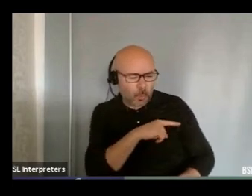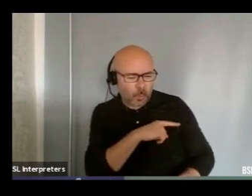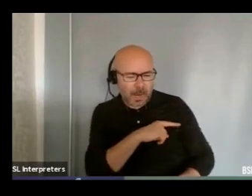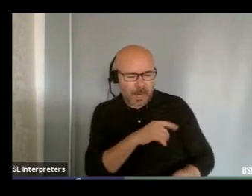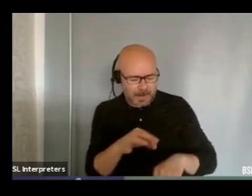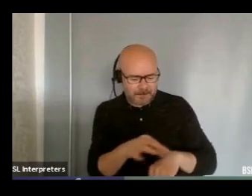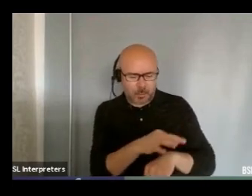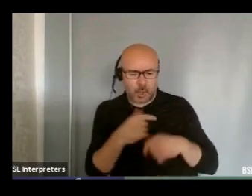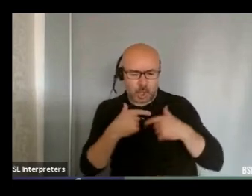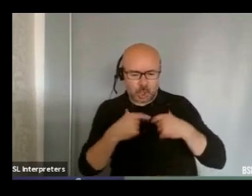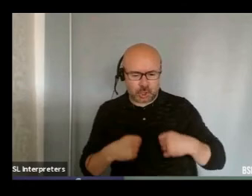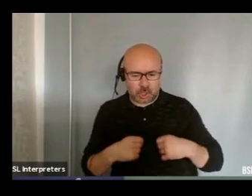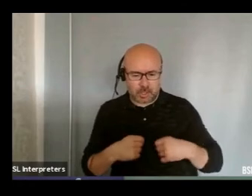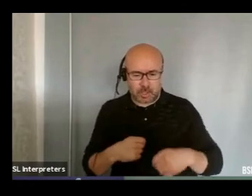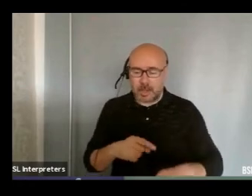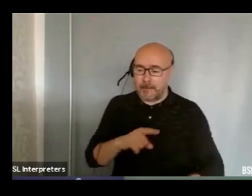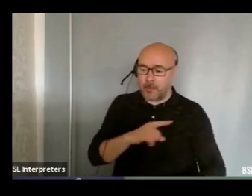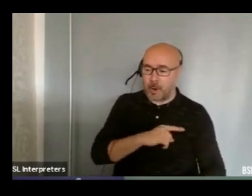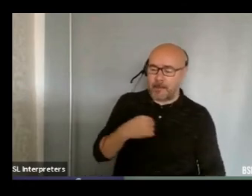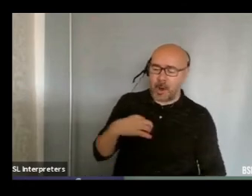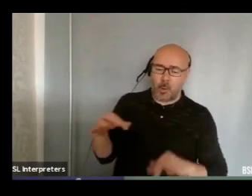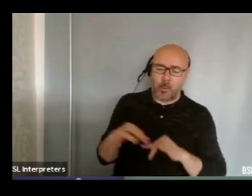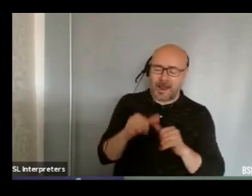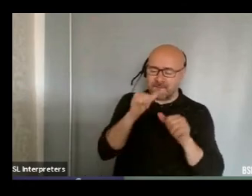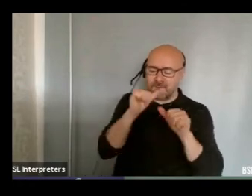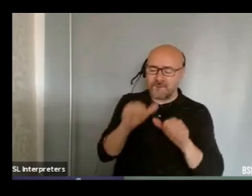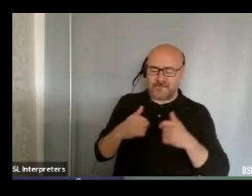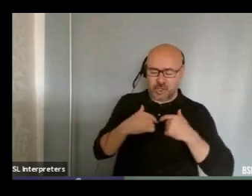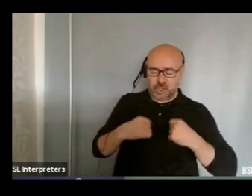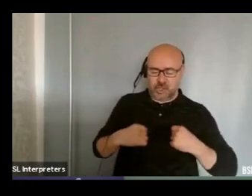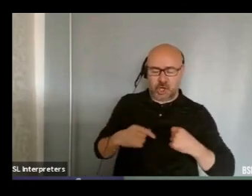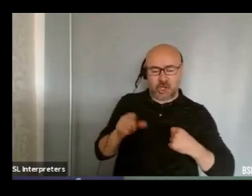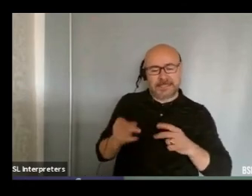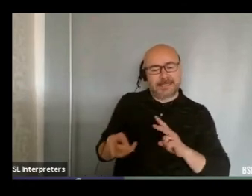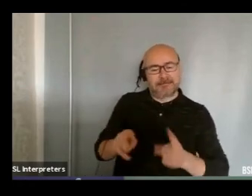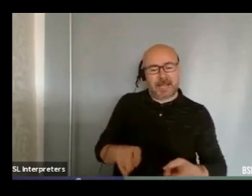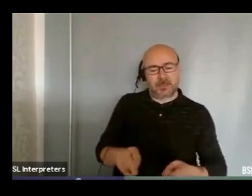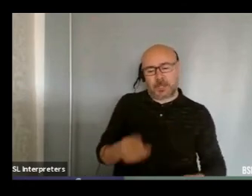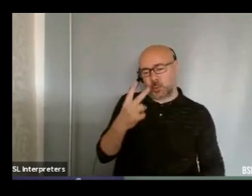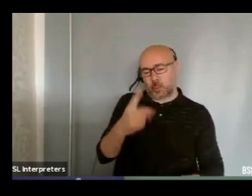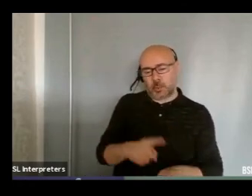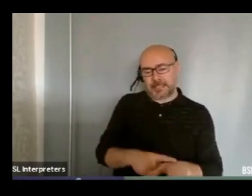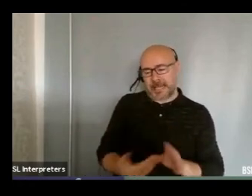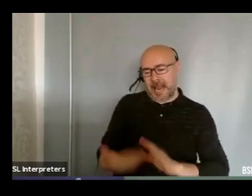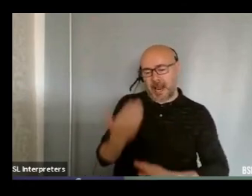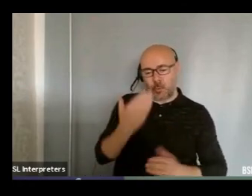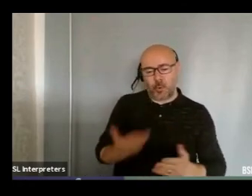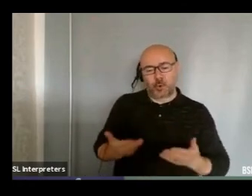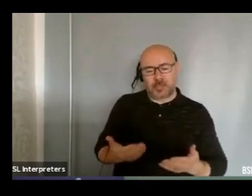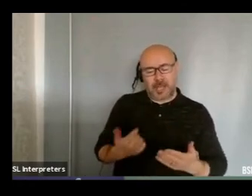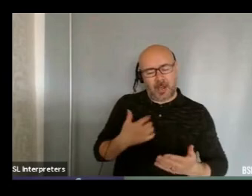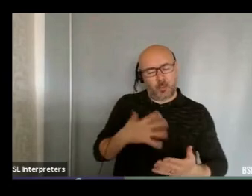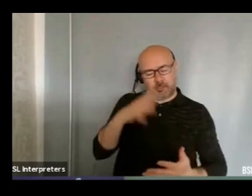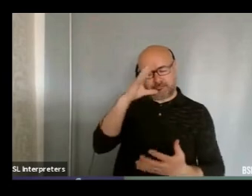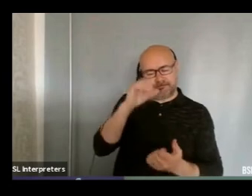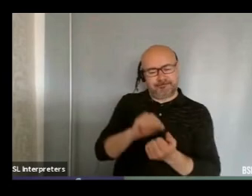was my wife's favorite shirt. And she died 2 years ago today. And I want to honor her. So the whole time he bathed